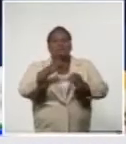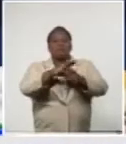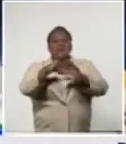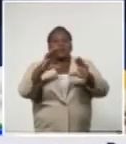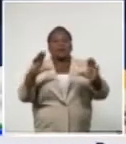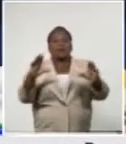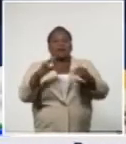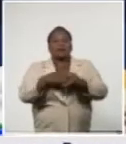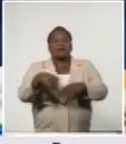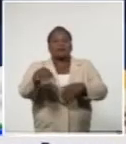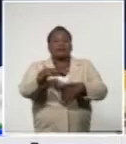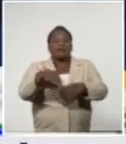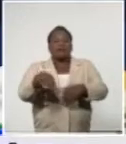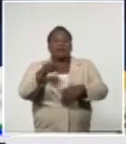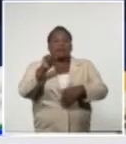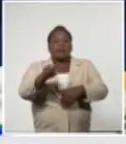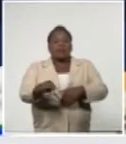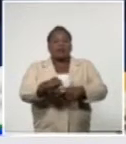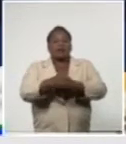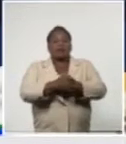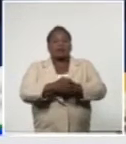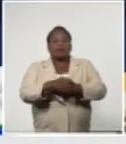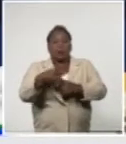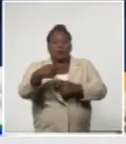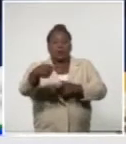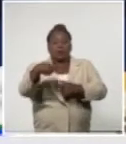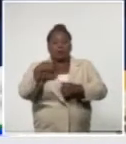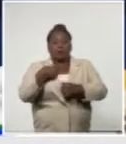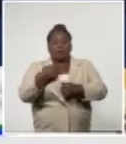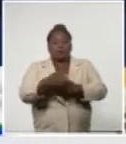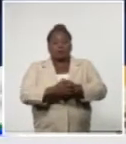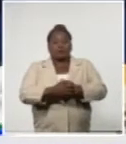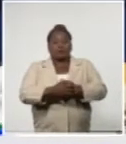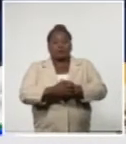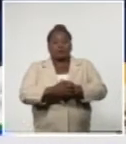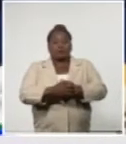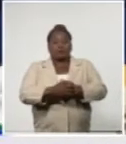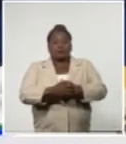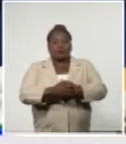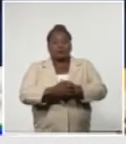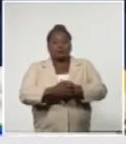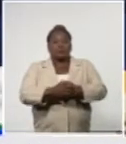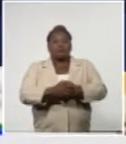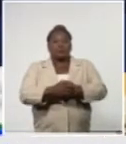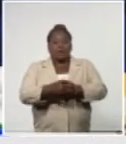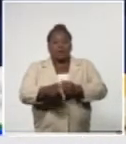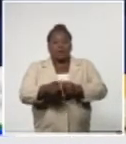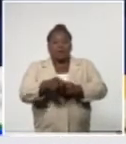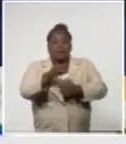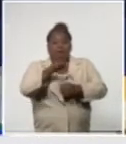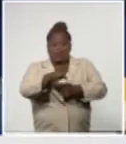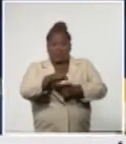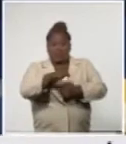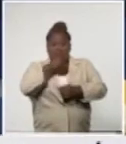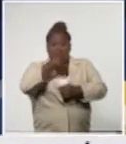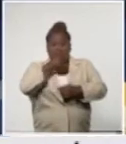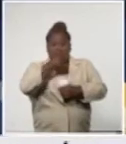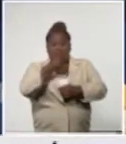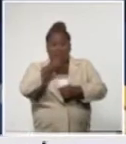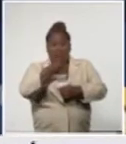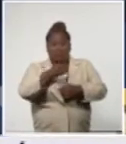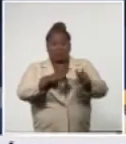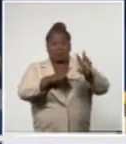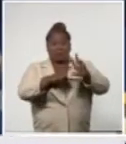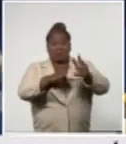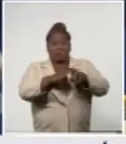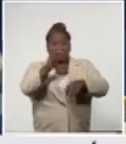Good morning to all of you who make possible this broadcast. Good morning to Abdiel, who is in the studios, and all